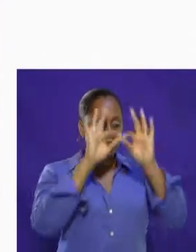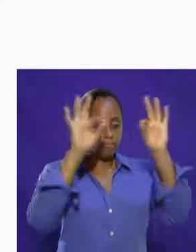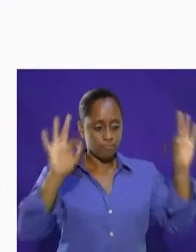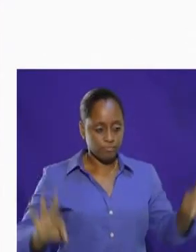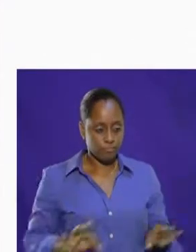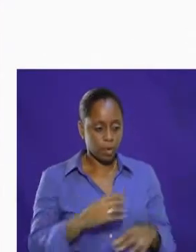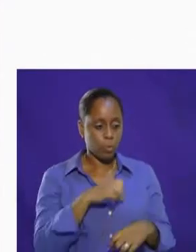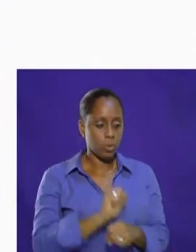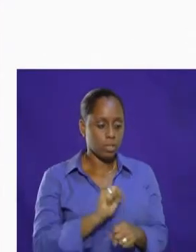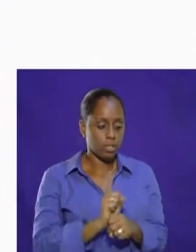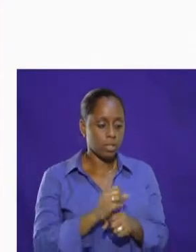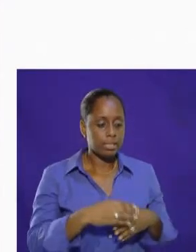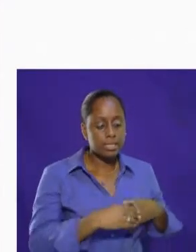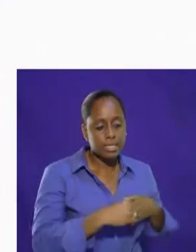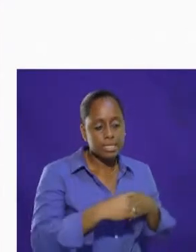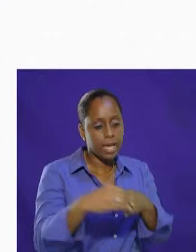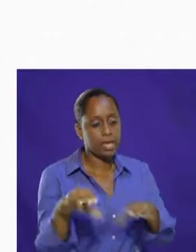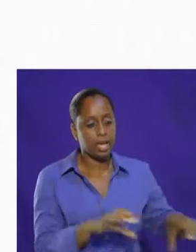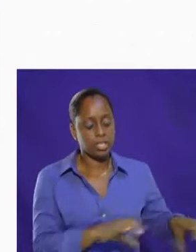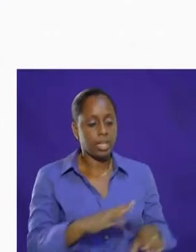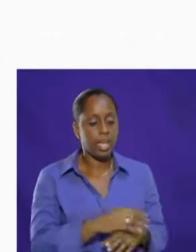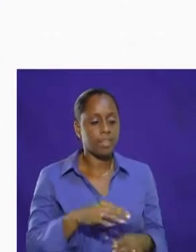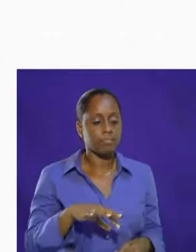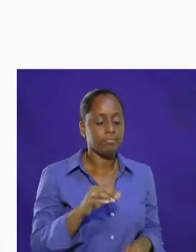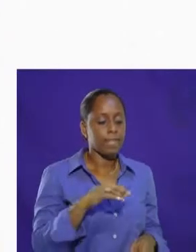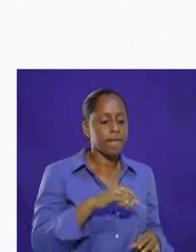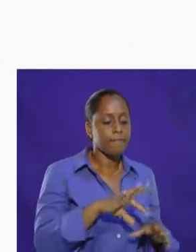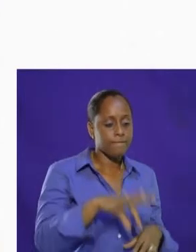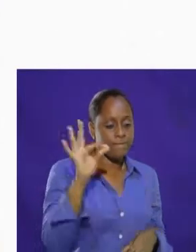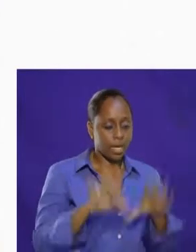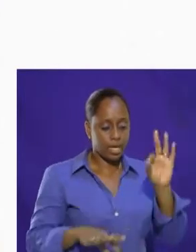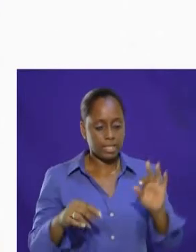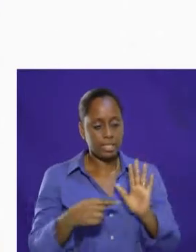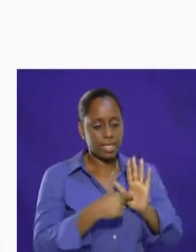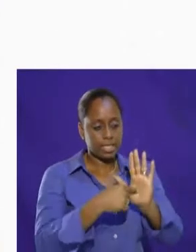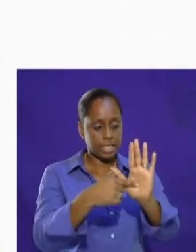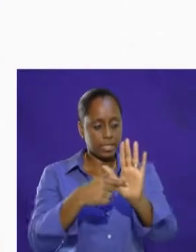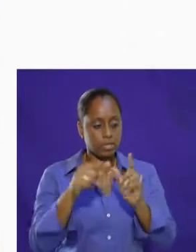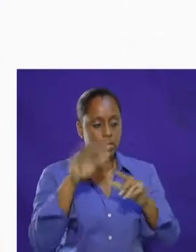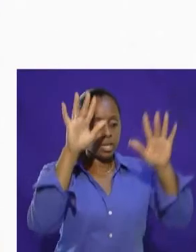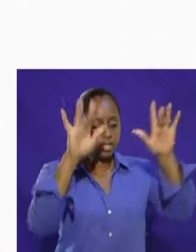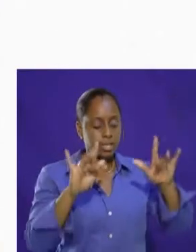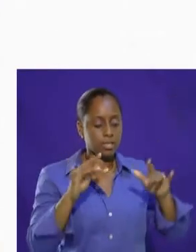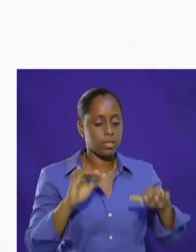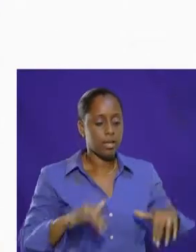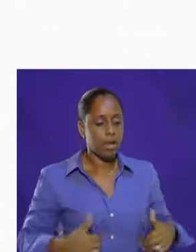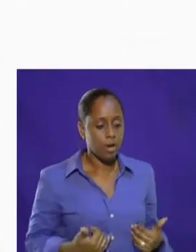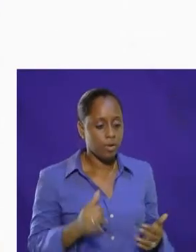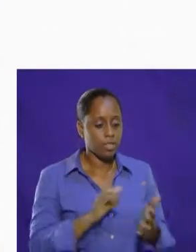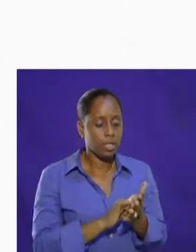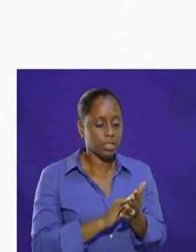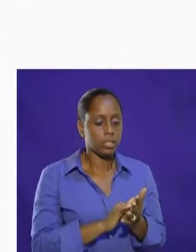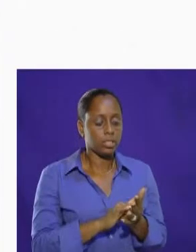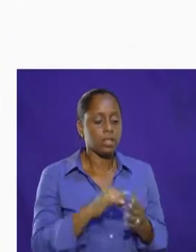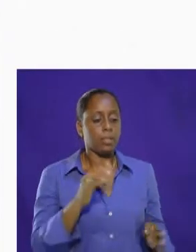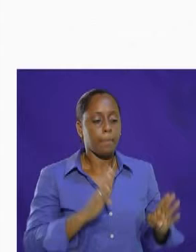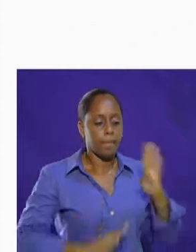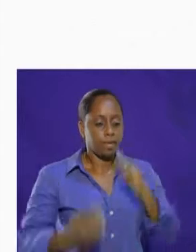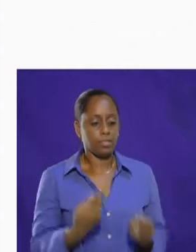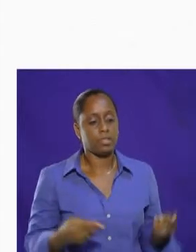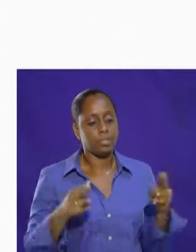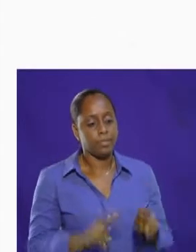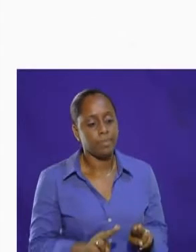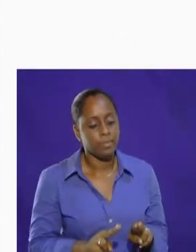guide action and identified indicators to assess the status and trends of biodiversity.